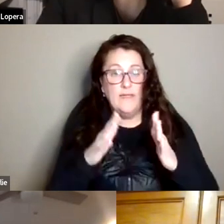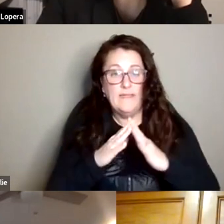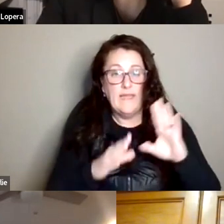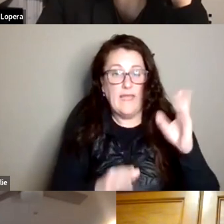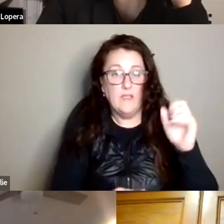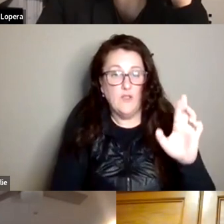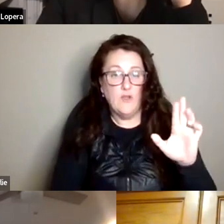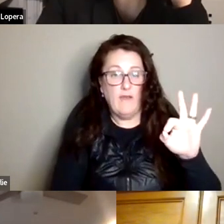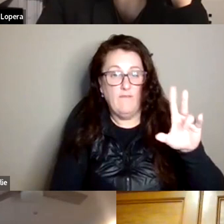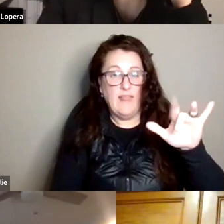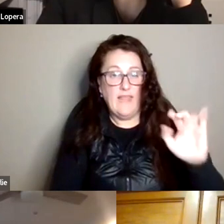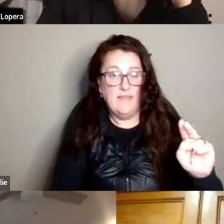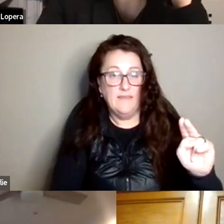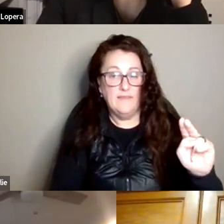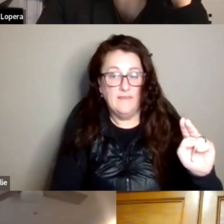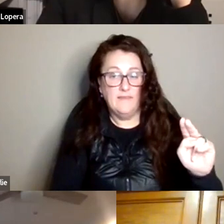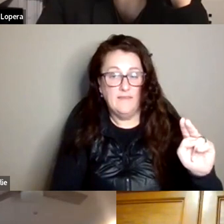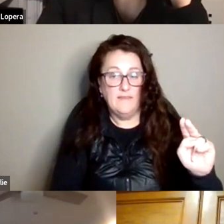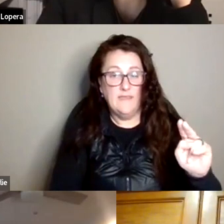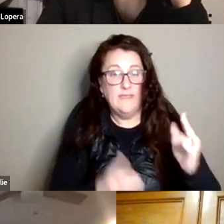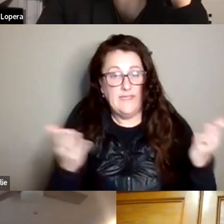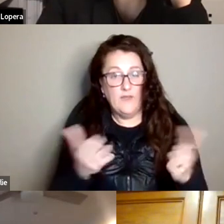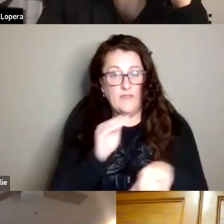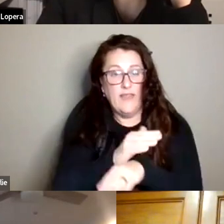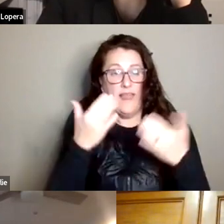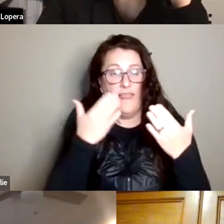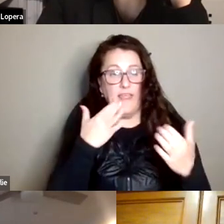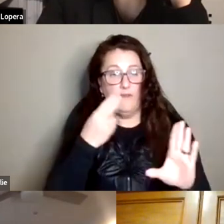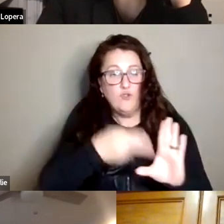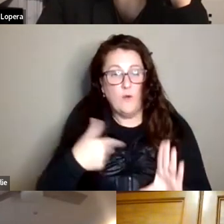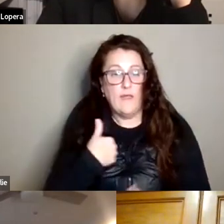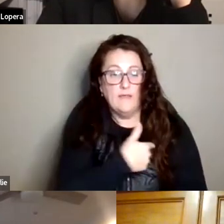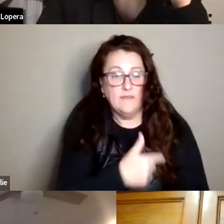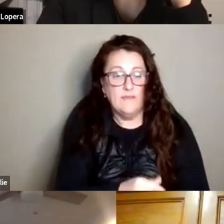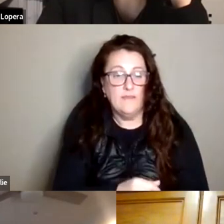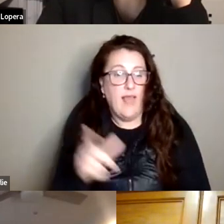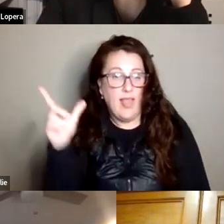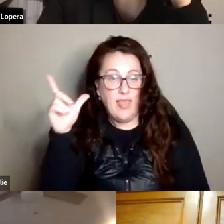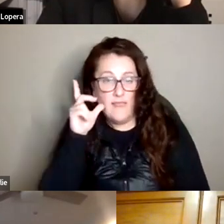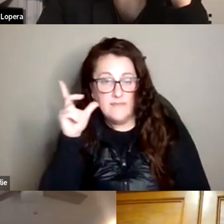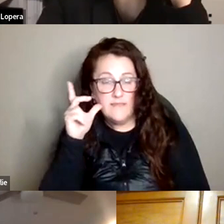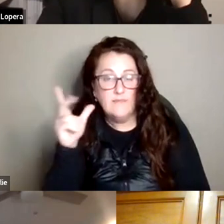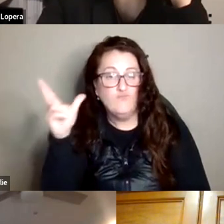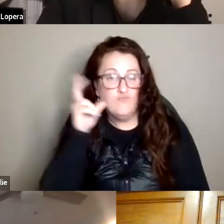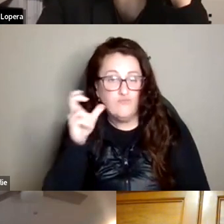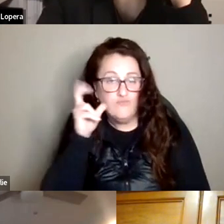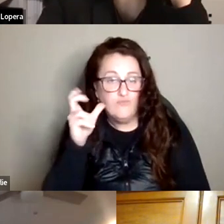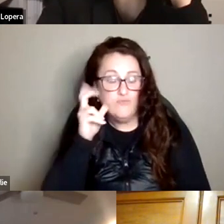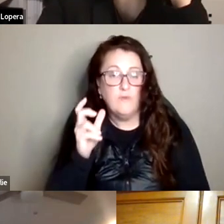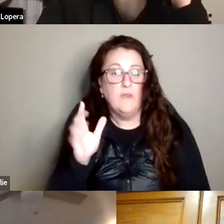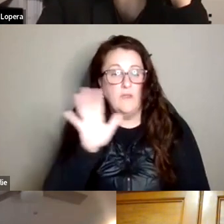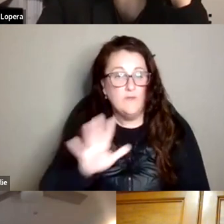Ed Flynn, who is with us tonight. Thank you for joining us to listen to your